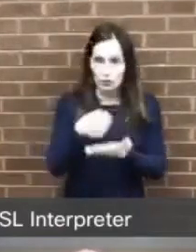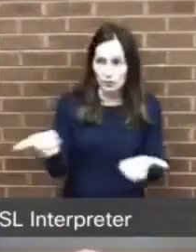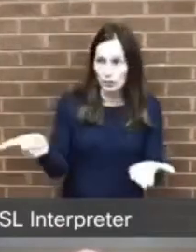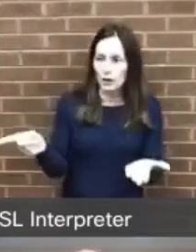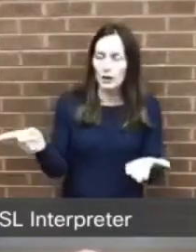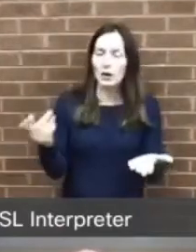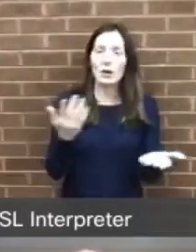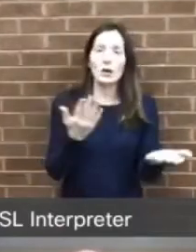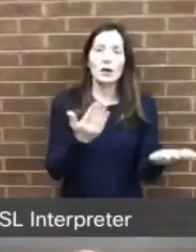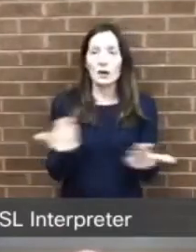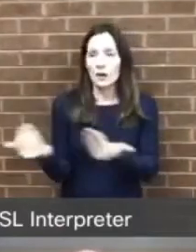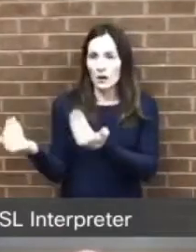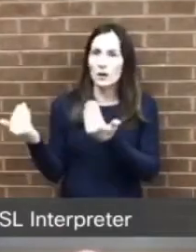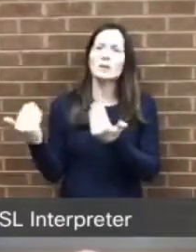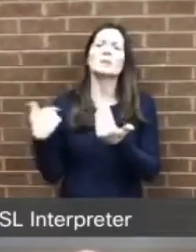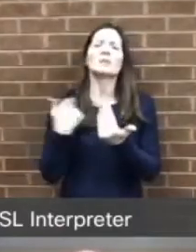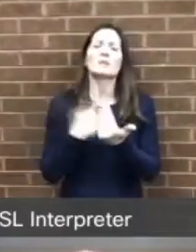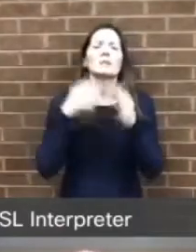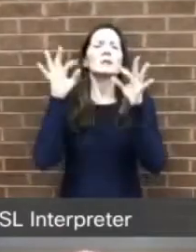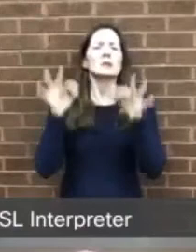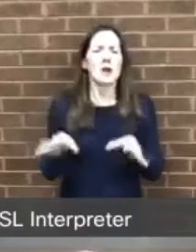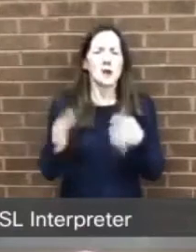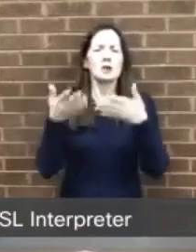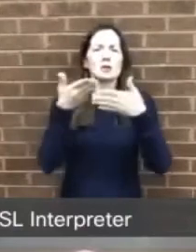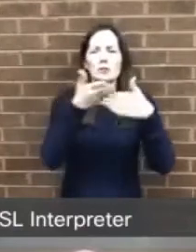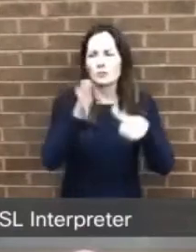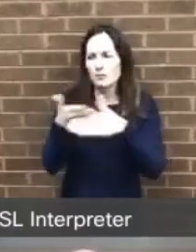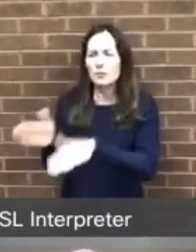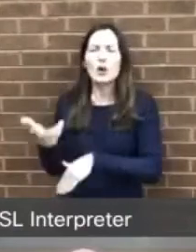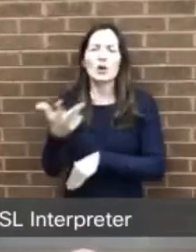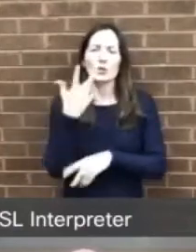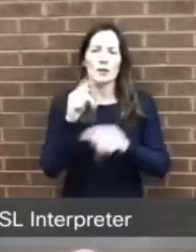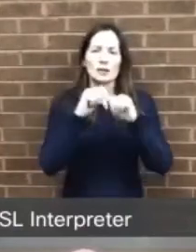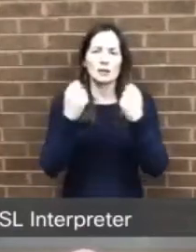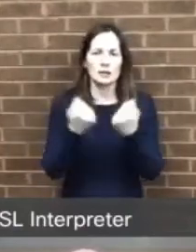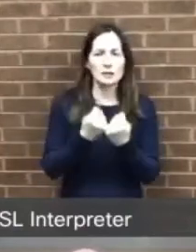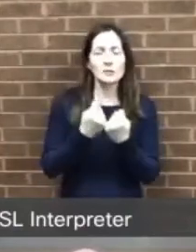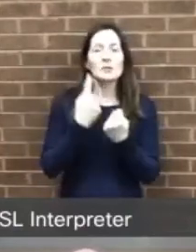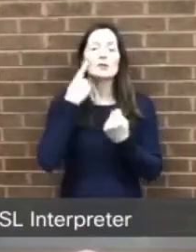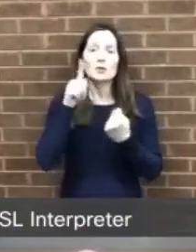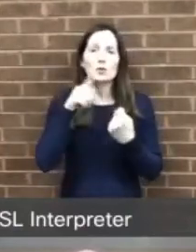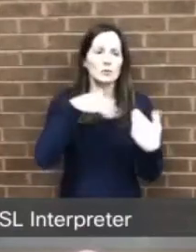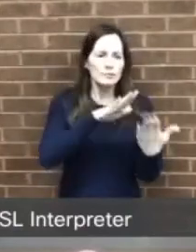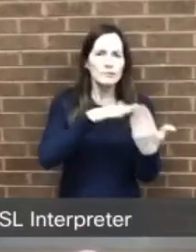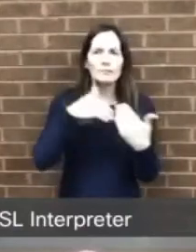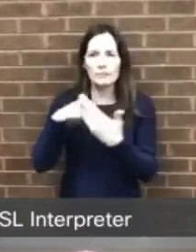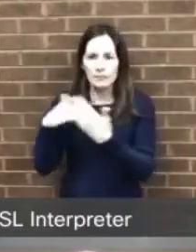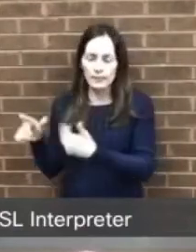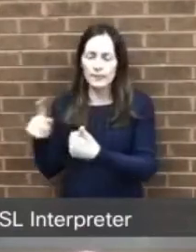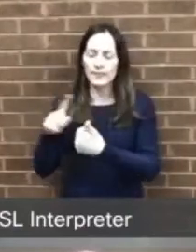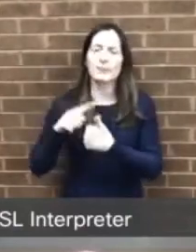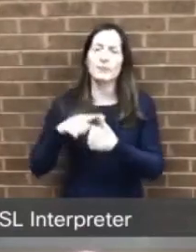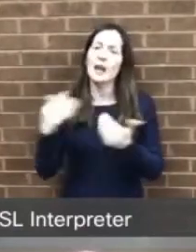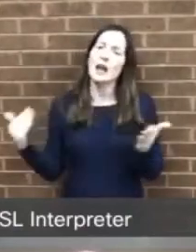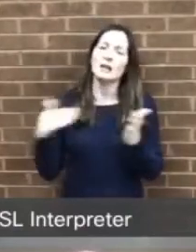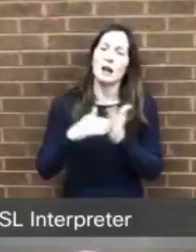formed three separate teams to address the issues that they identified. anti-Semitism, racism in Howard